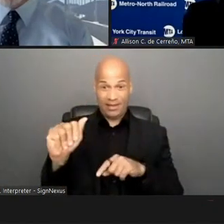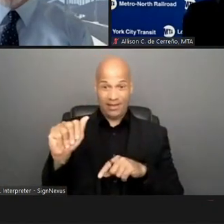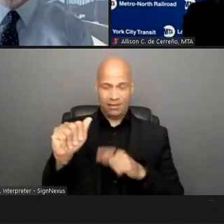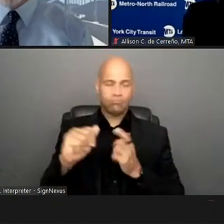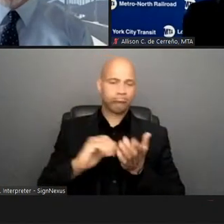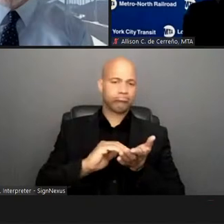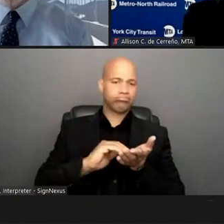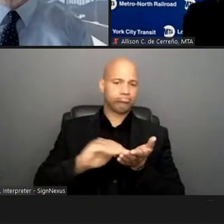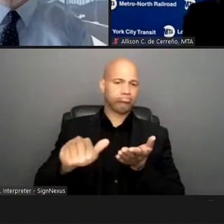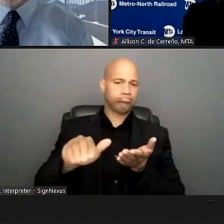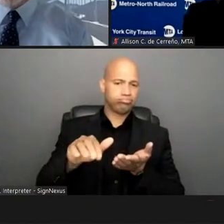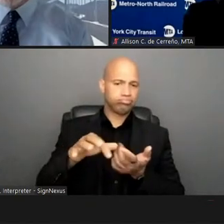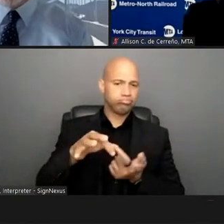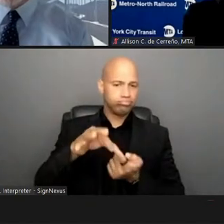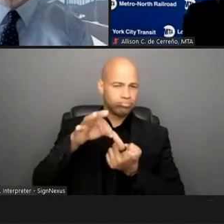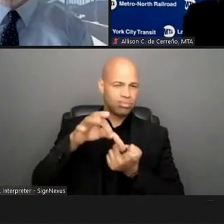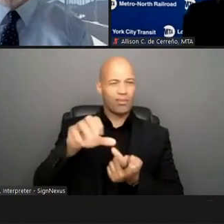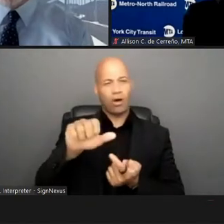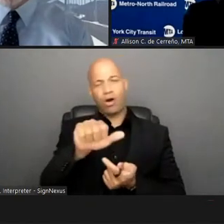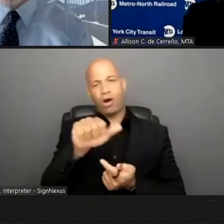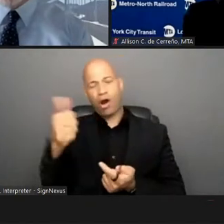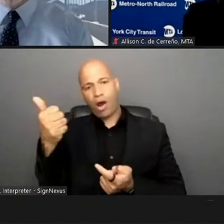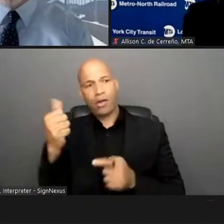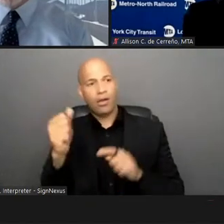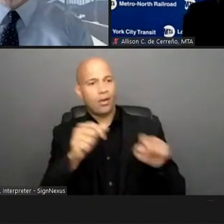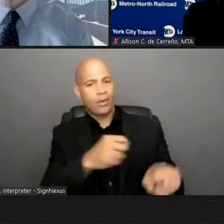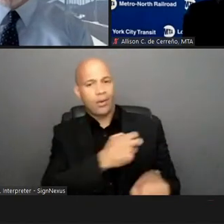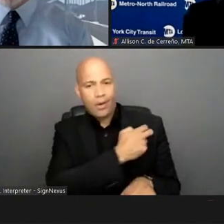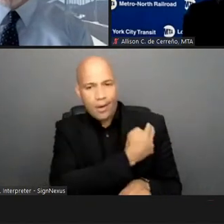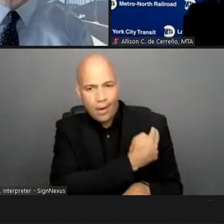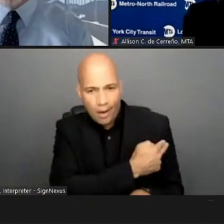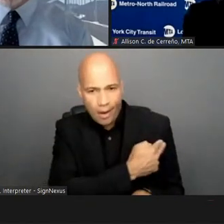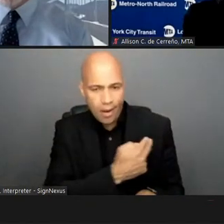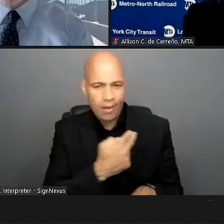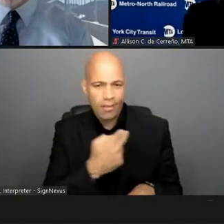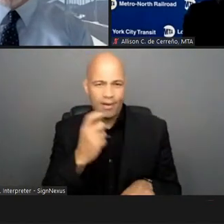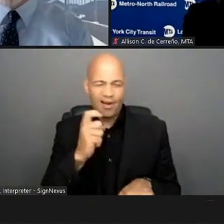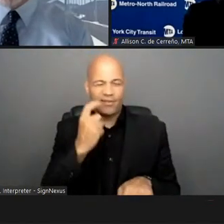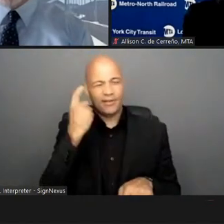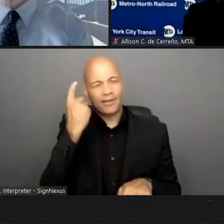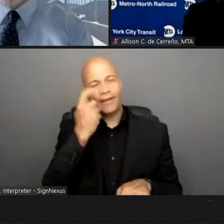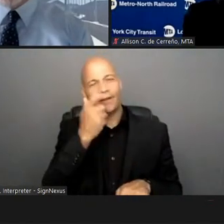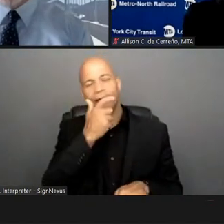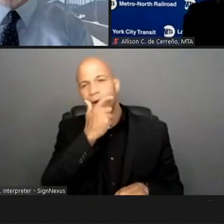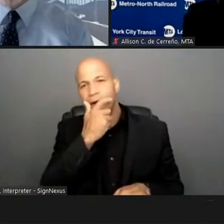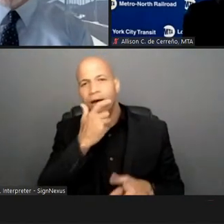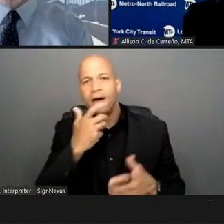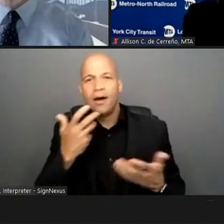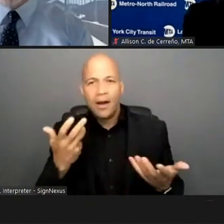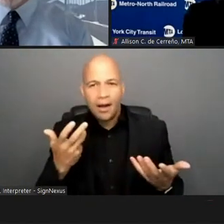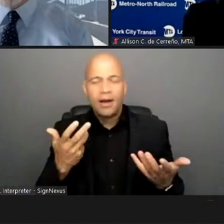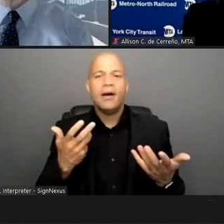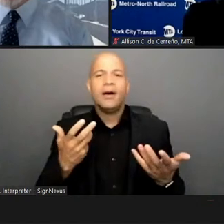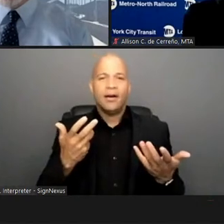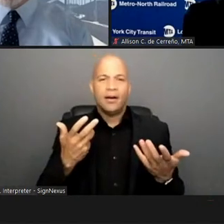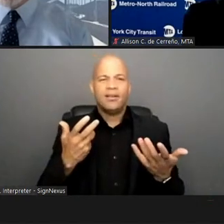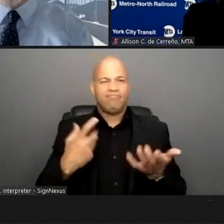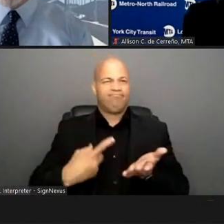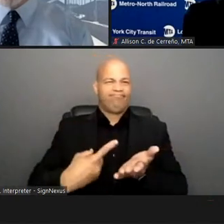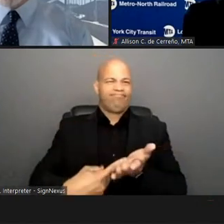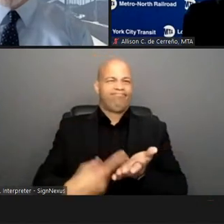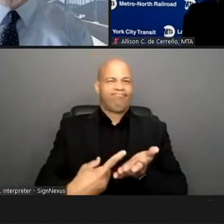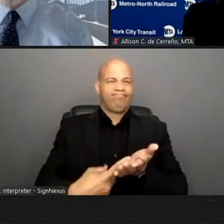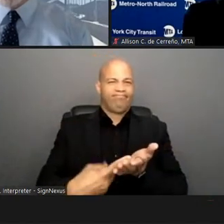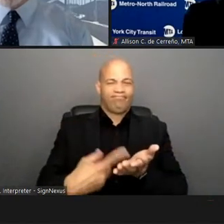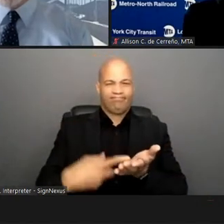accepted but there are others as you heard earlier going to the hospitals we have to I think make that discussion and